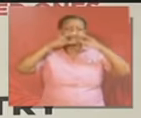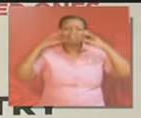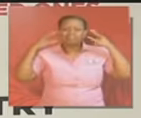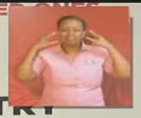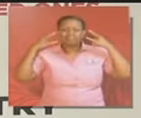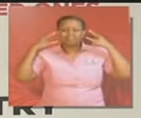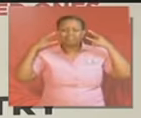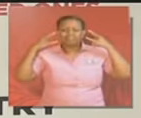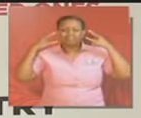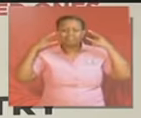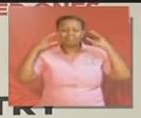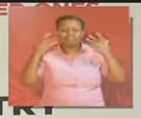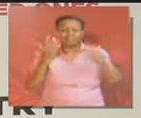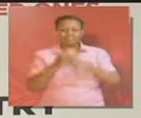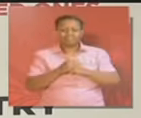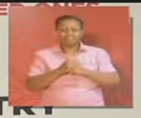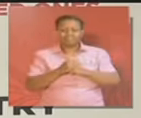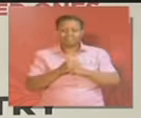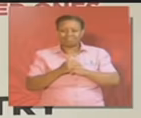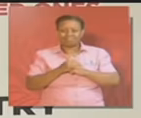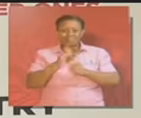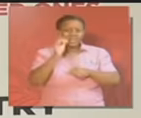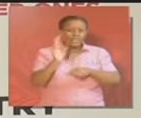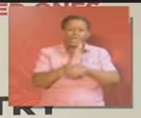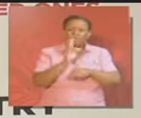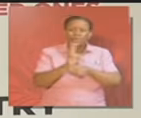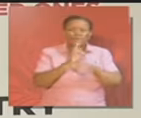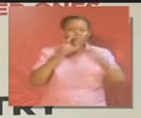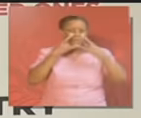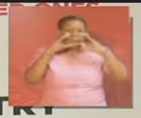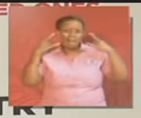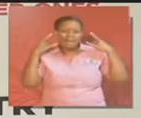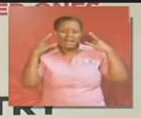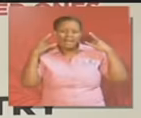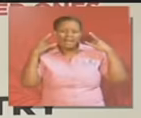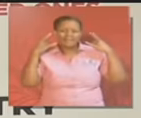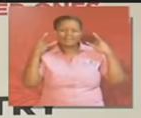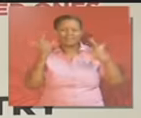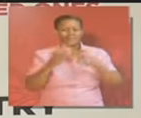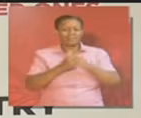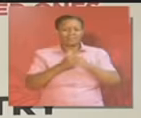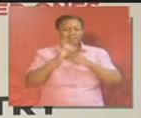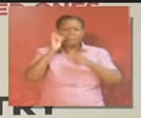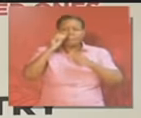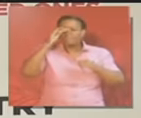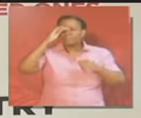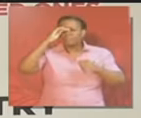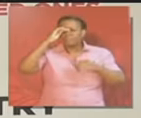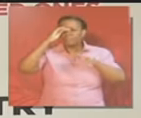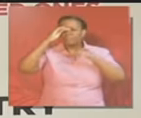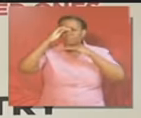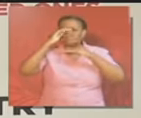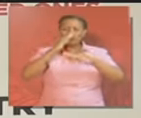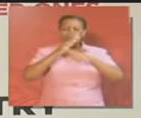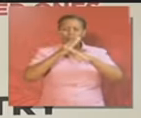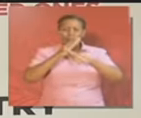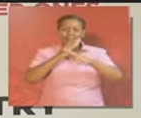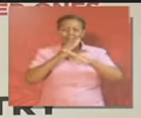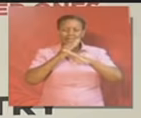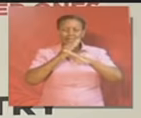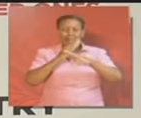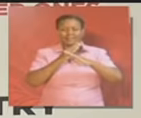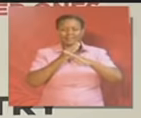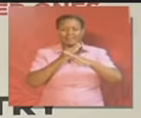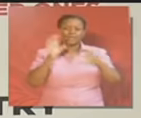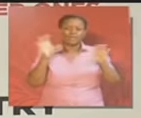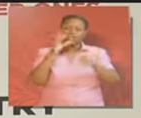around, the percentage of the population effectively wearing masks has fallen significantly, and we do need to emphasize the